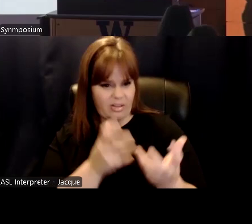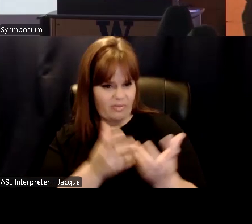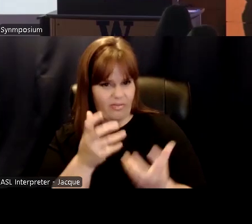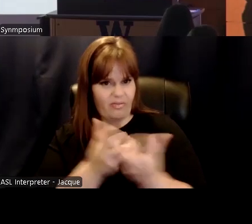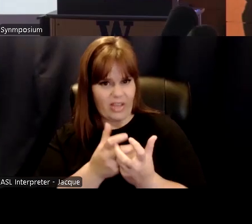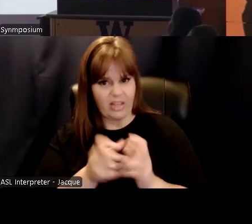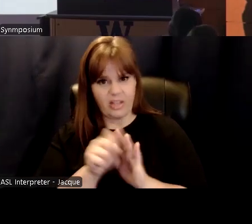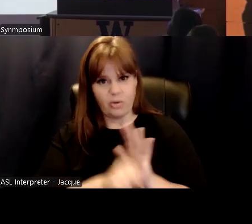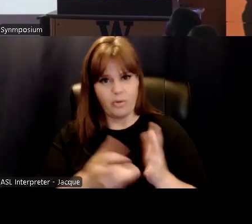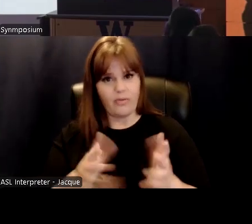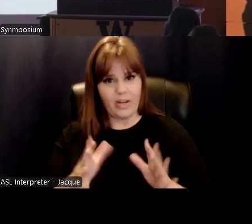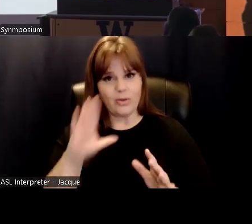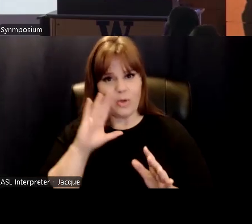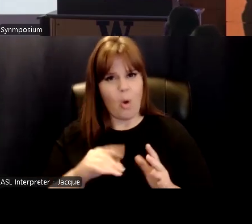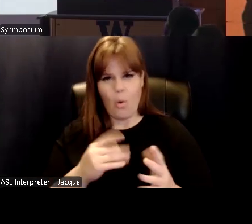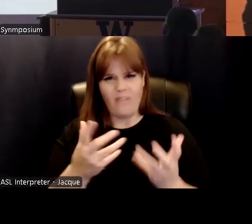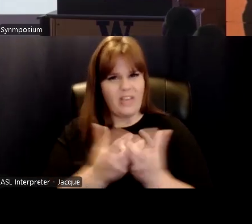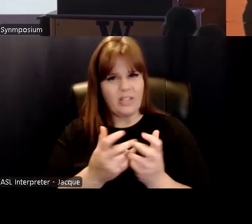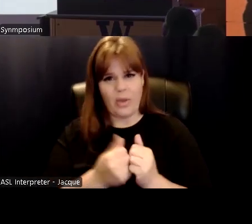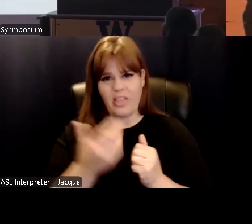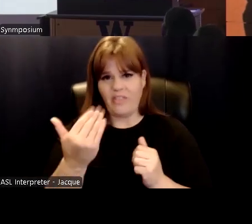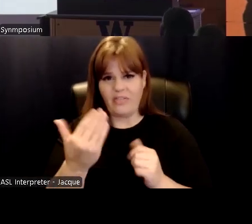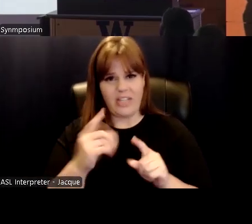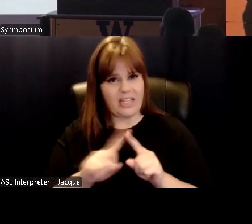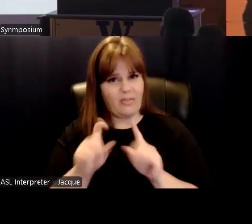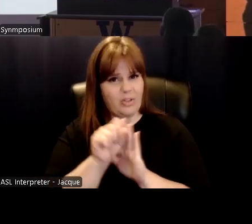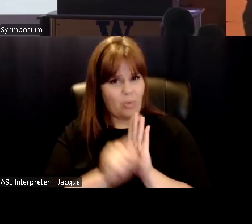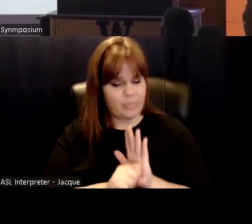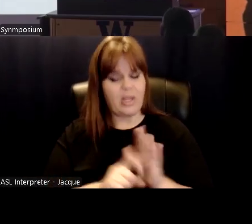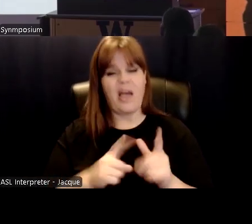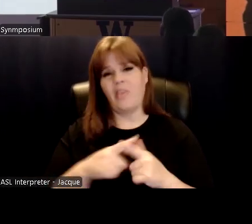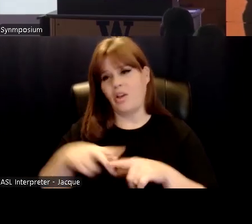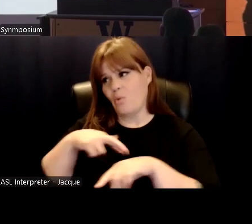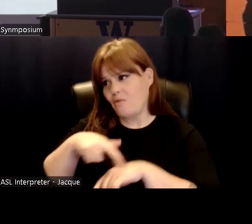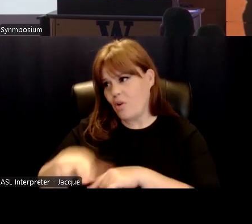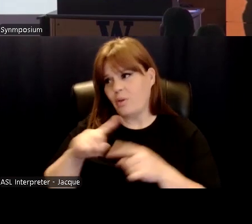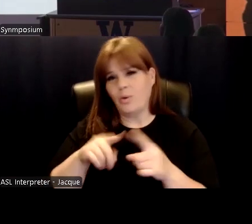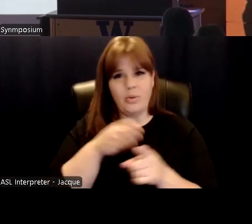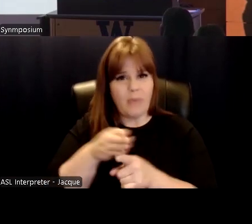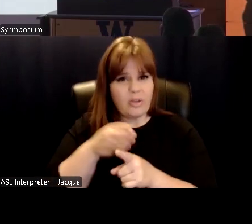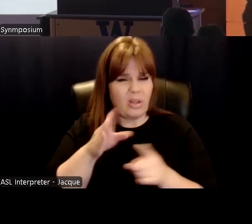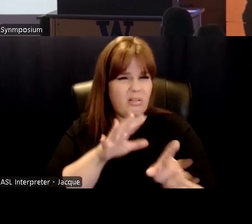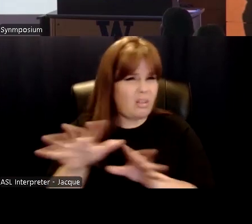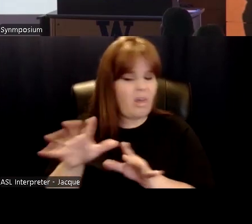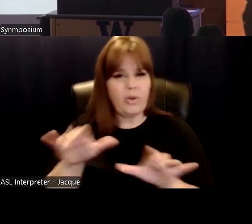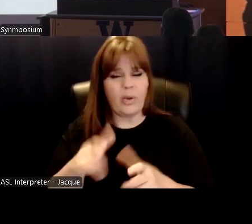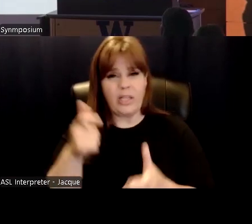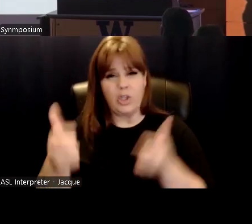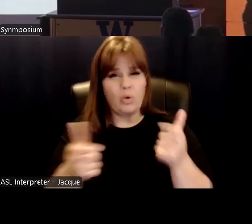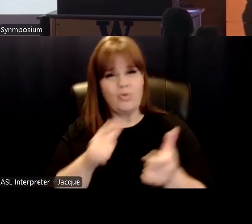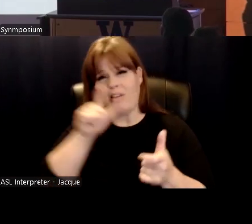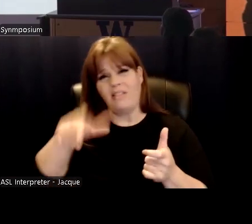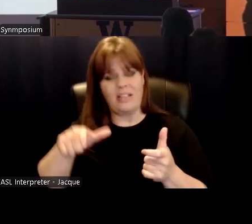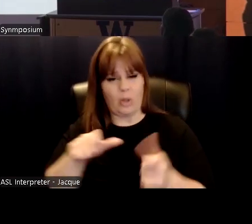with 15 different scripts, and you just get lost in referring them to specialists and doing a kind of a huge unnecessary